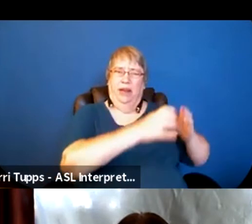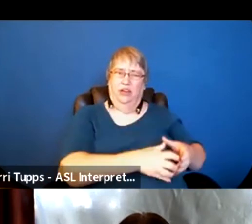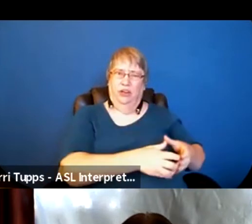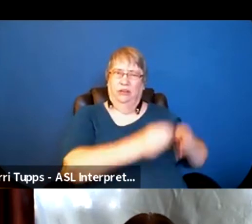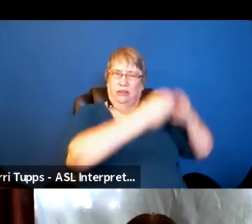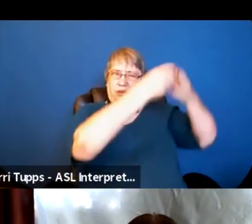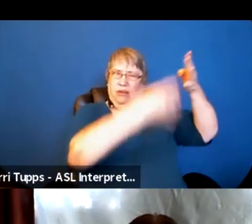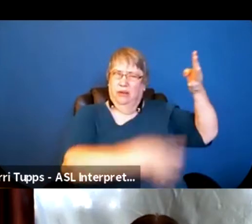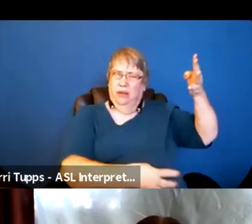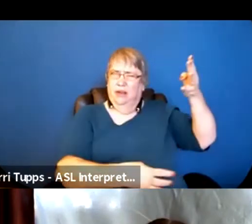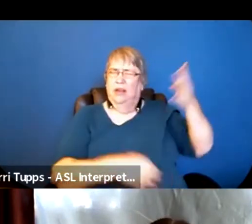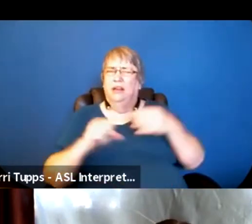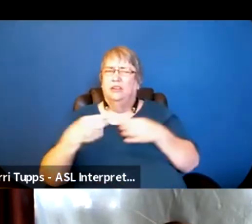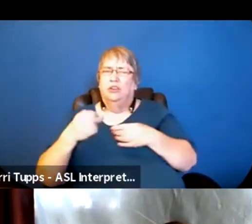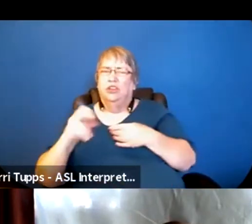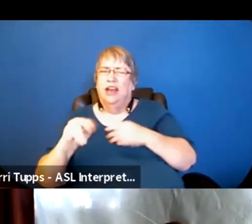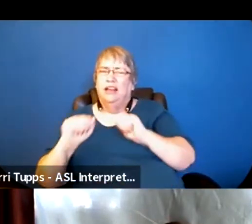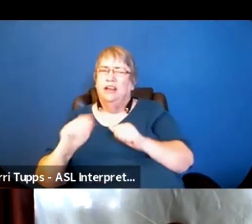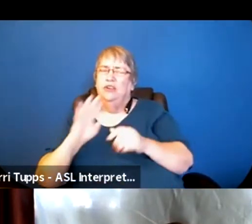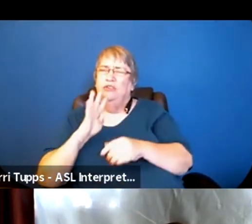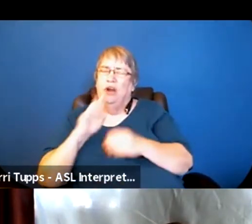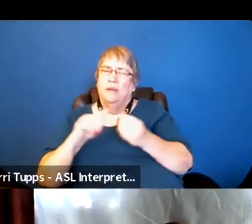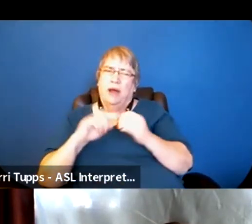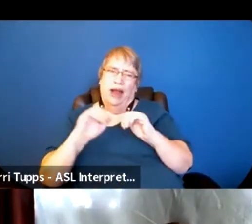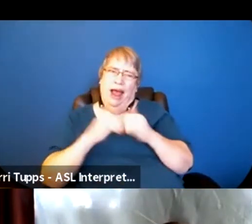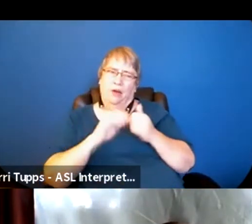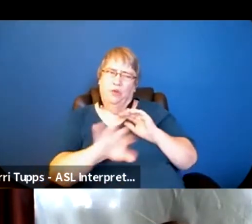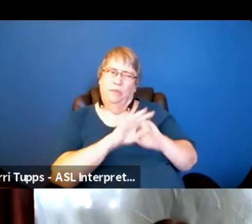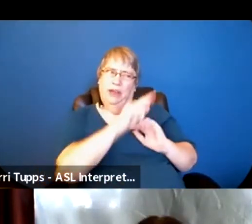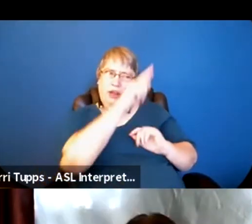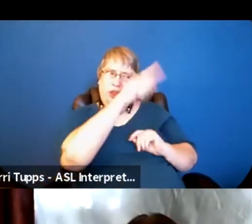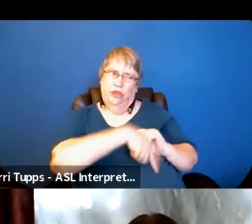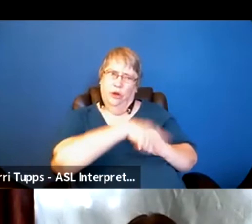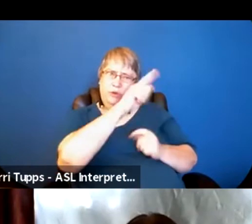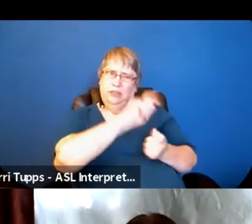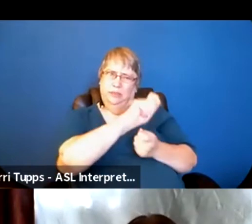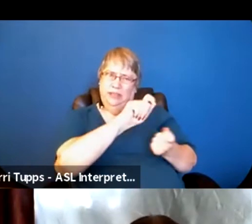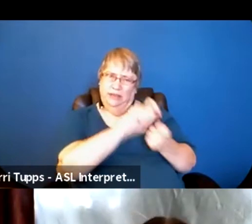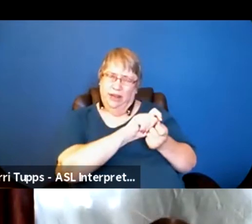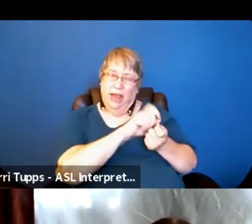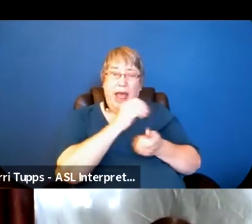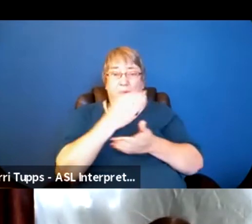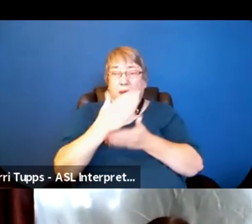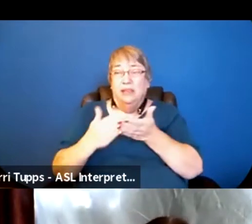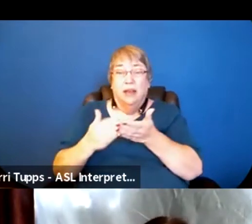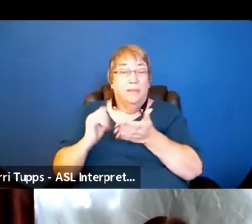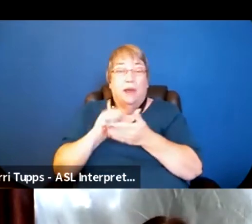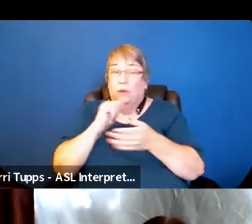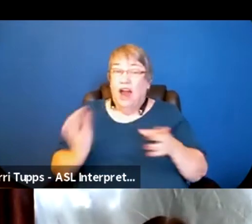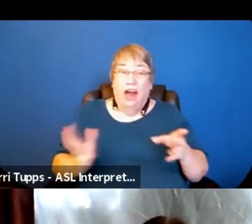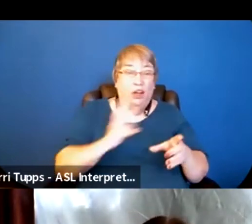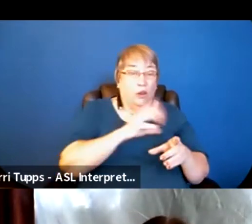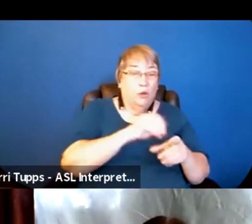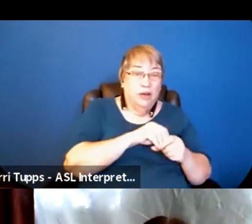you picked the different priority populations and, you know, some populations that potentially weren't included. I think we've